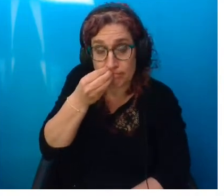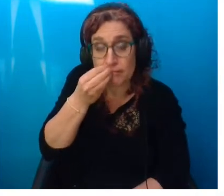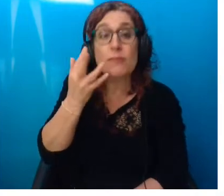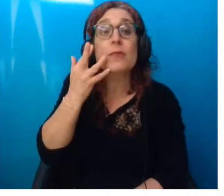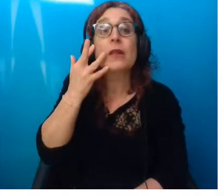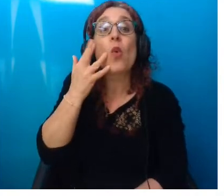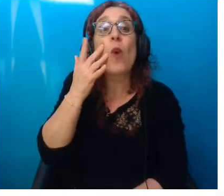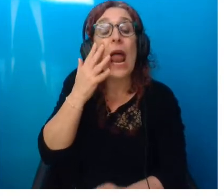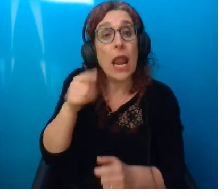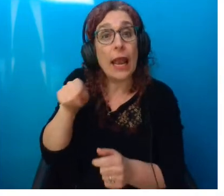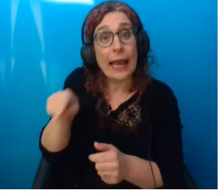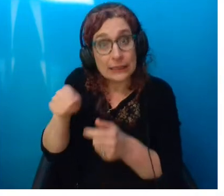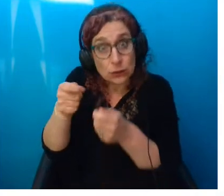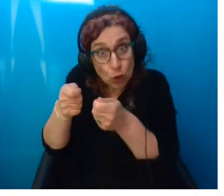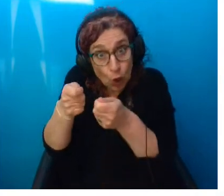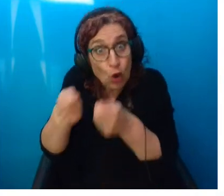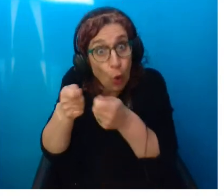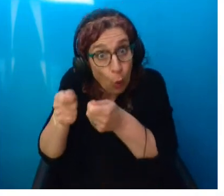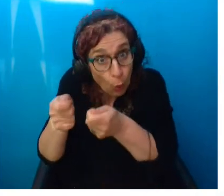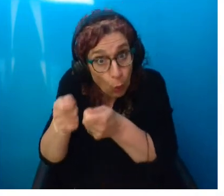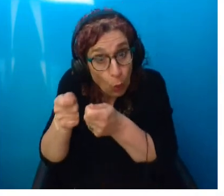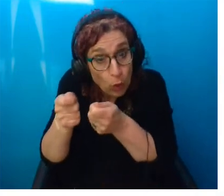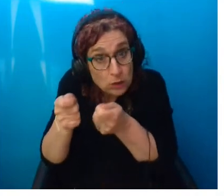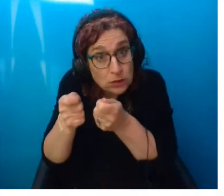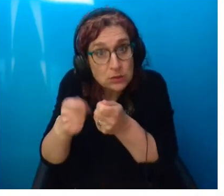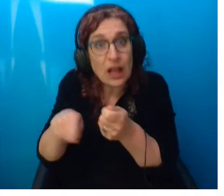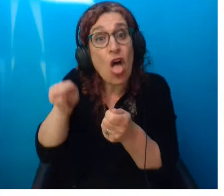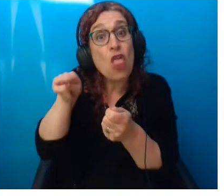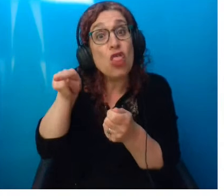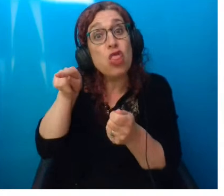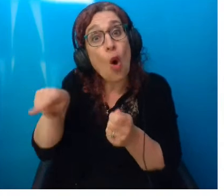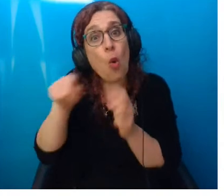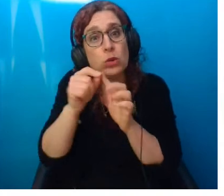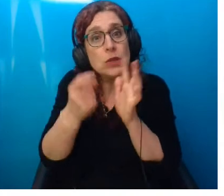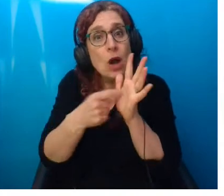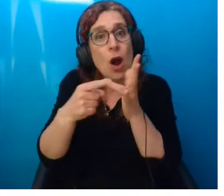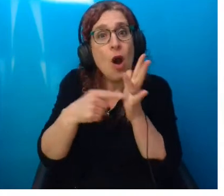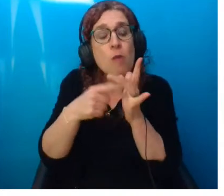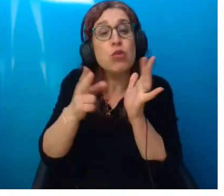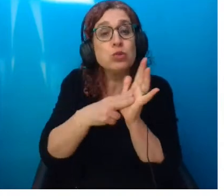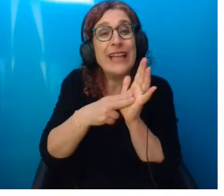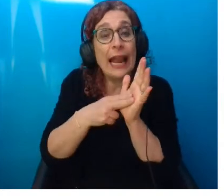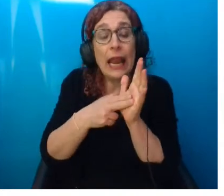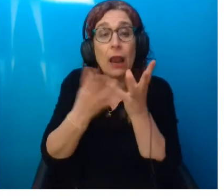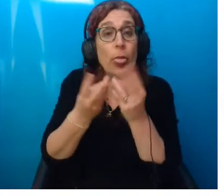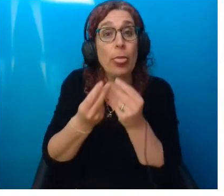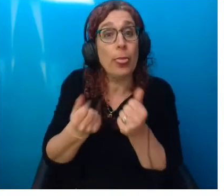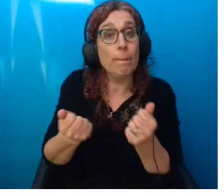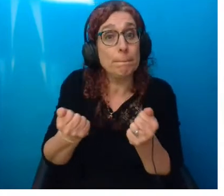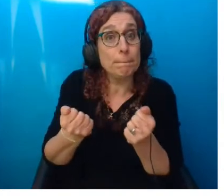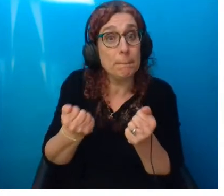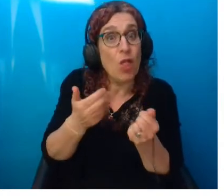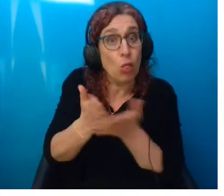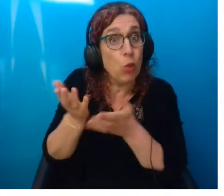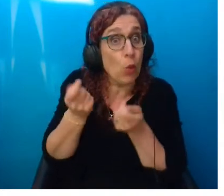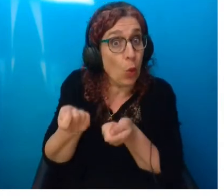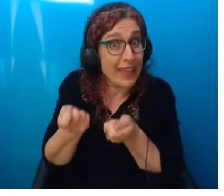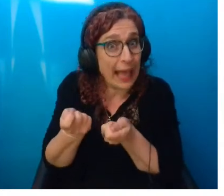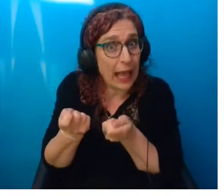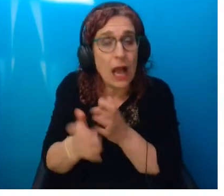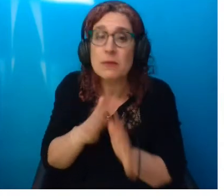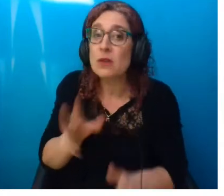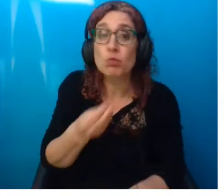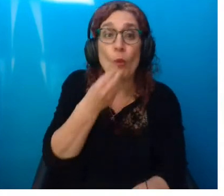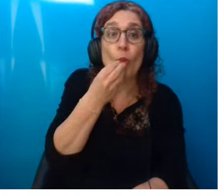cooked, the proteins which cause the problems are denatured and that disappears. So they